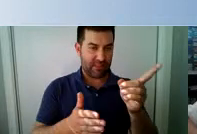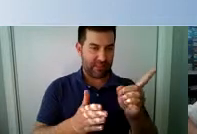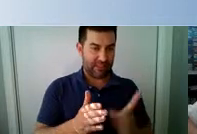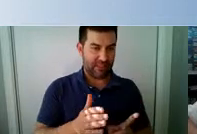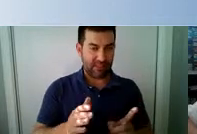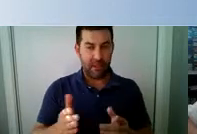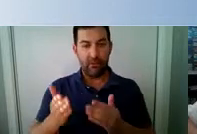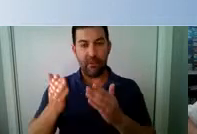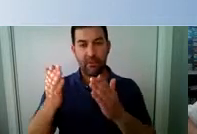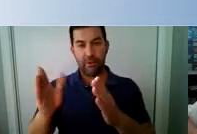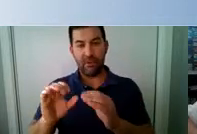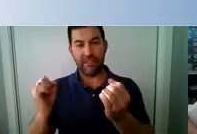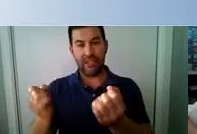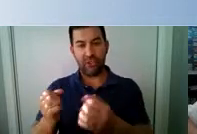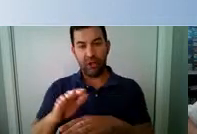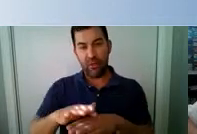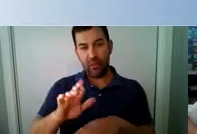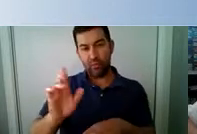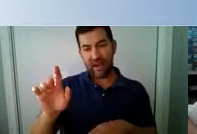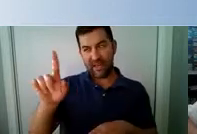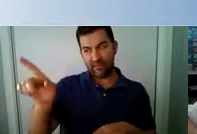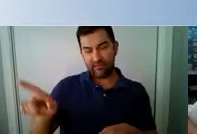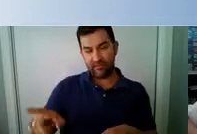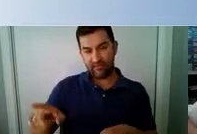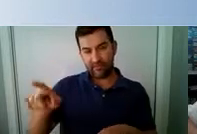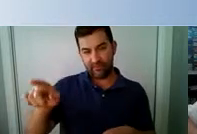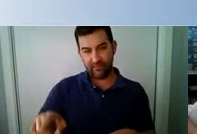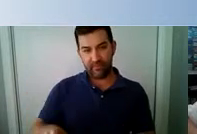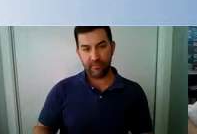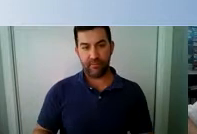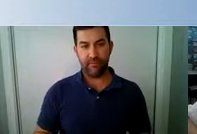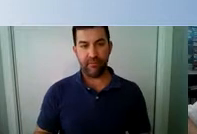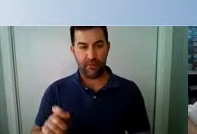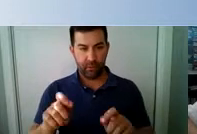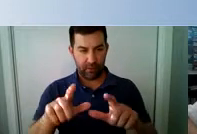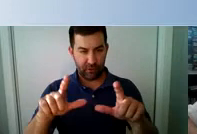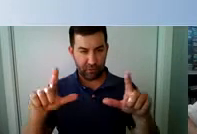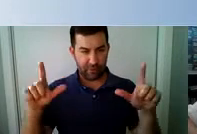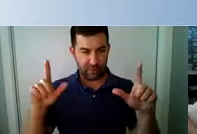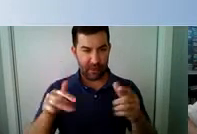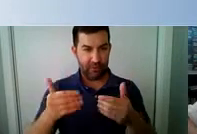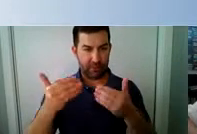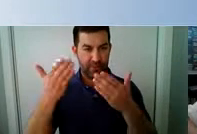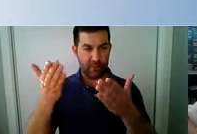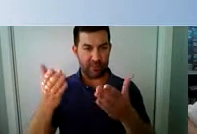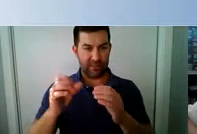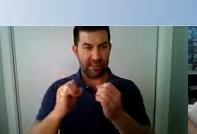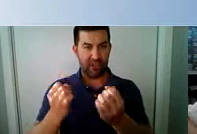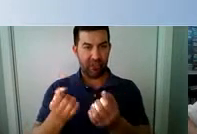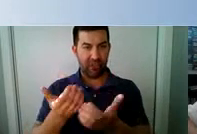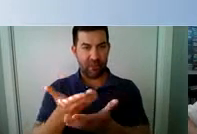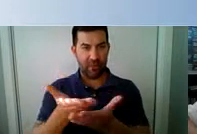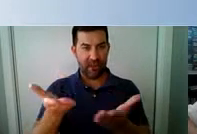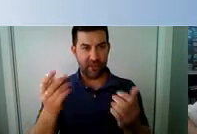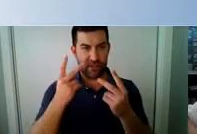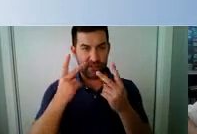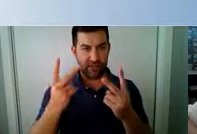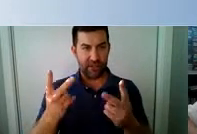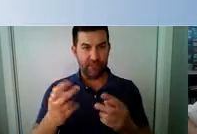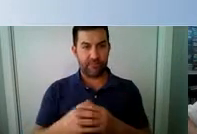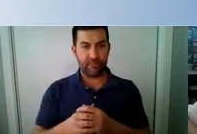proposed overall station that's on the right. We'll kind of zoom in to that proposed station. So here we